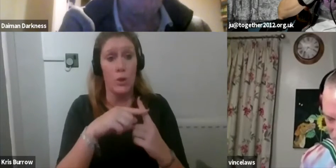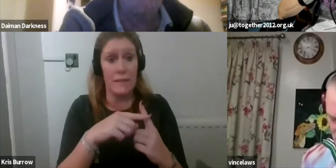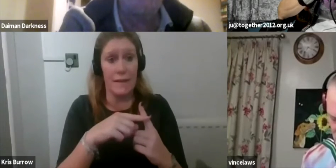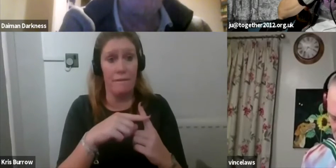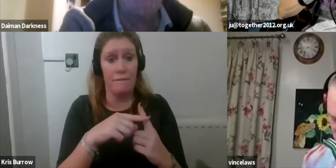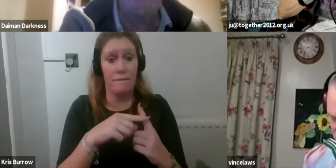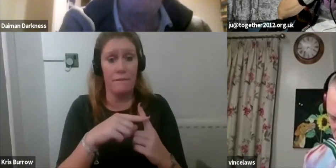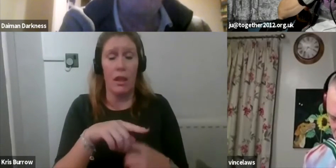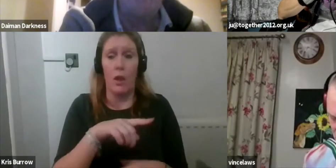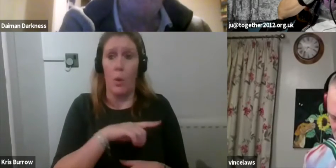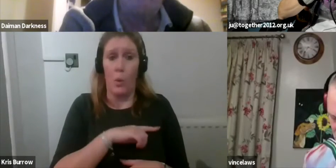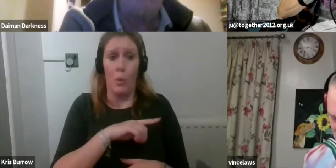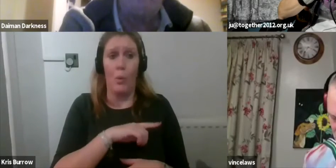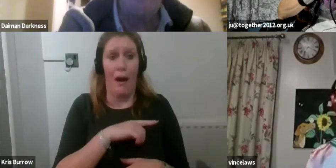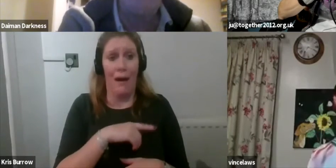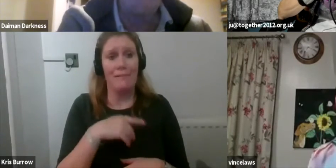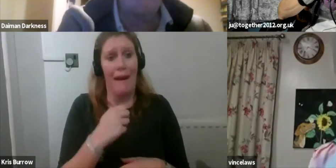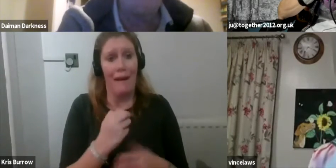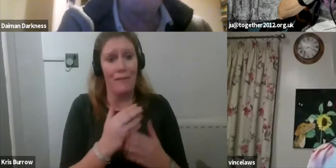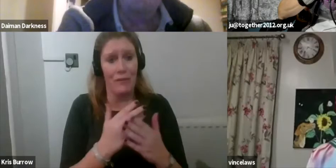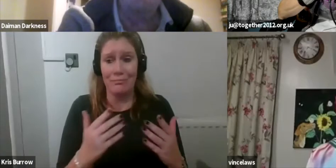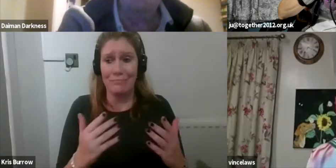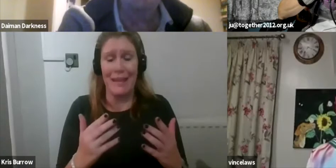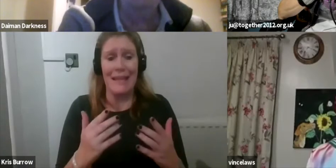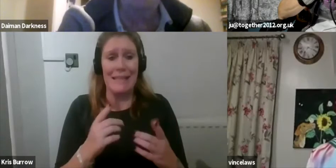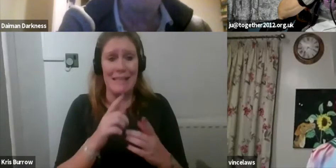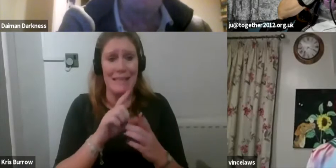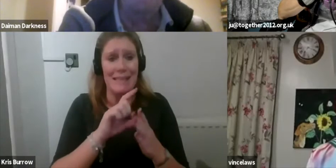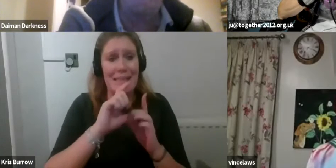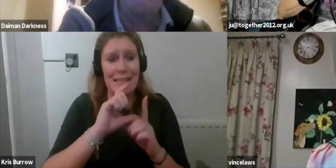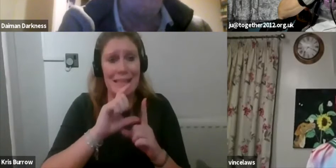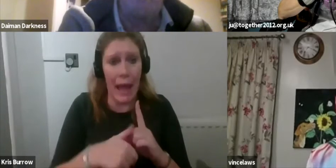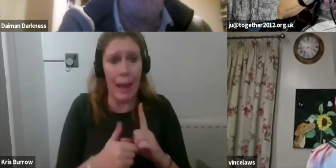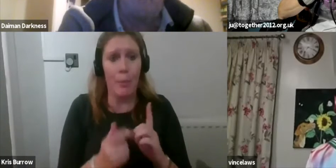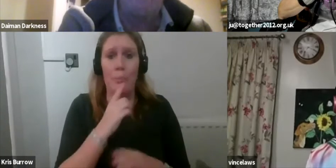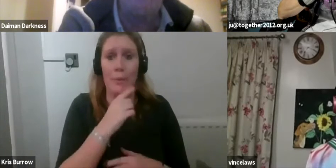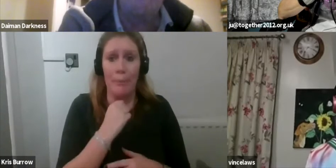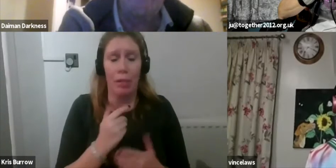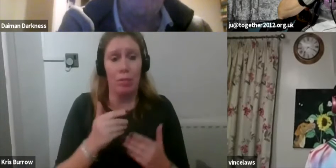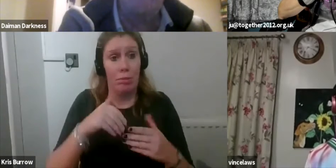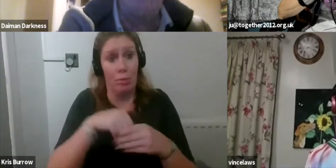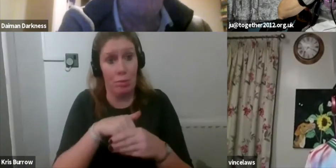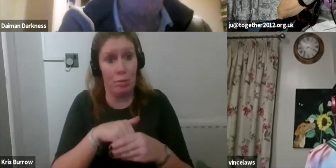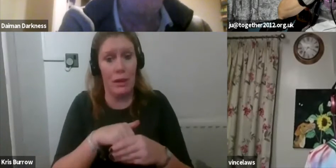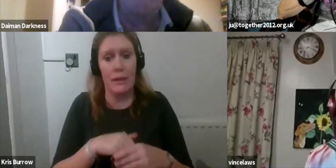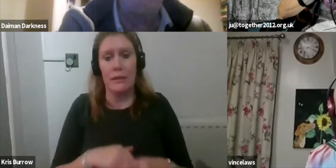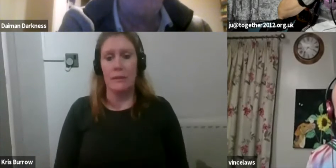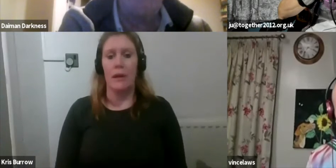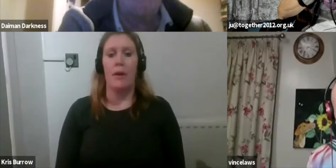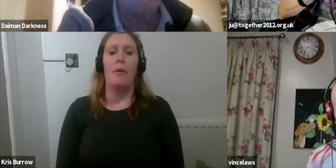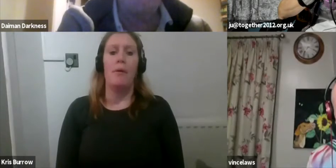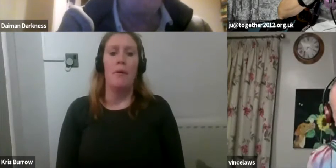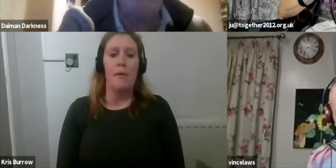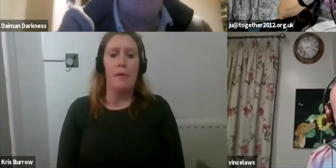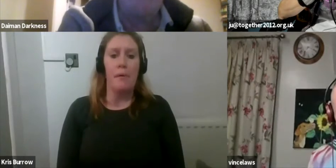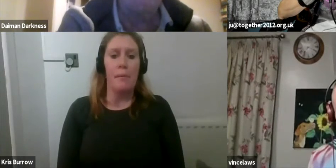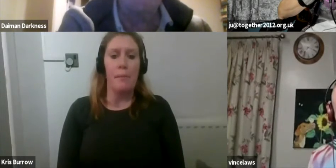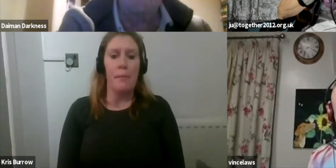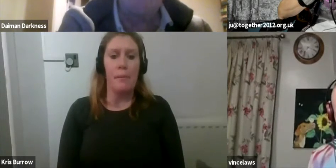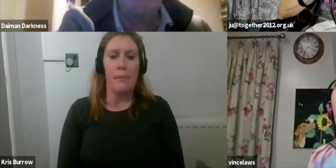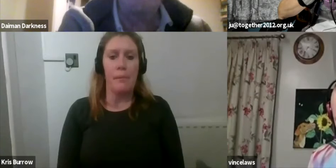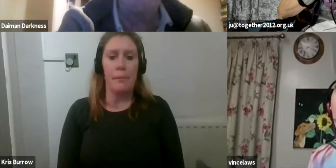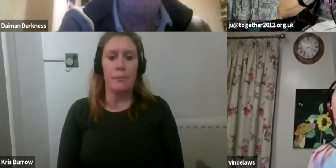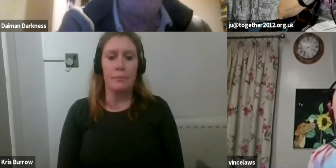cast disabled people. They weren't all easy to find. I mean, the